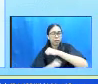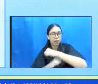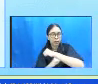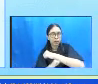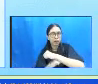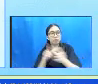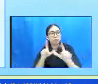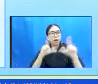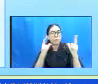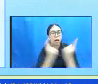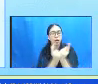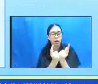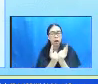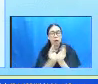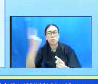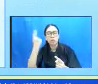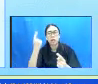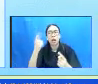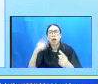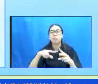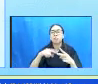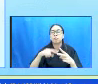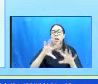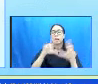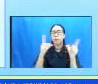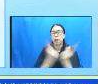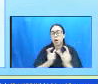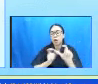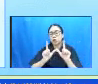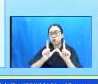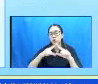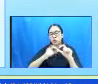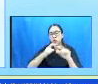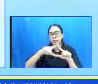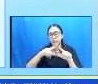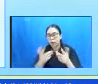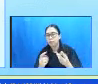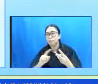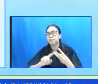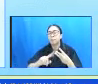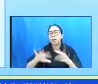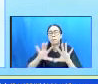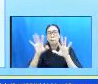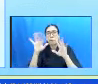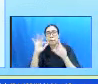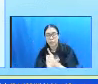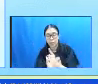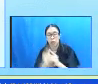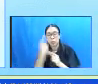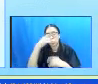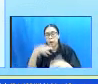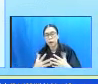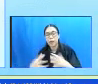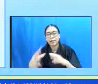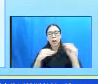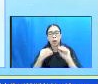the community, leading to a more direct dialogue at the global to local and also local to global. This is the number one